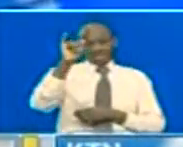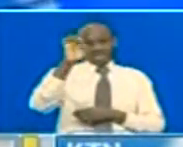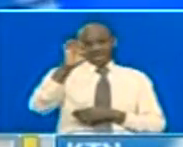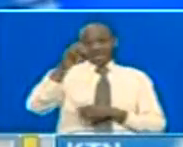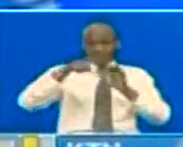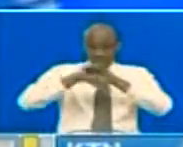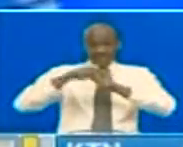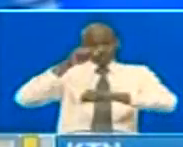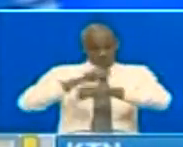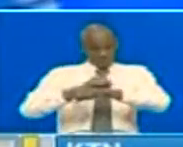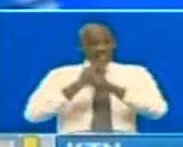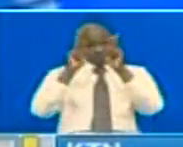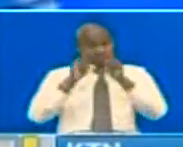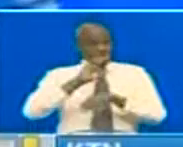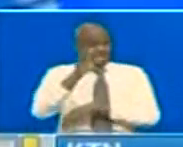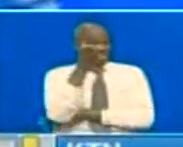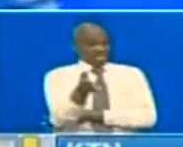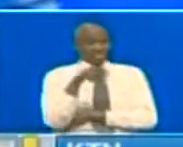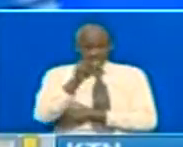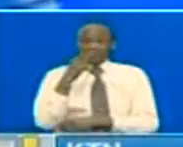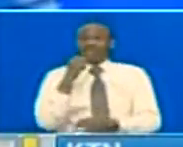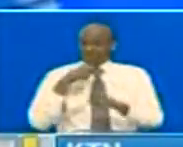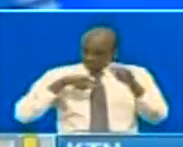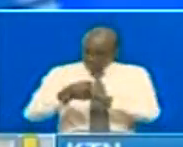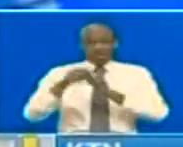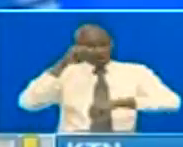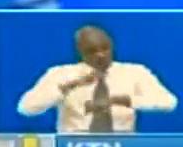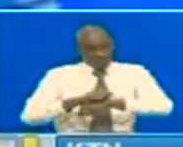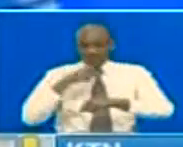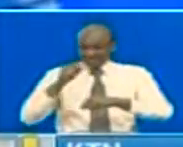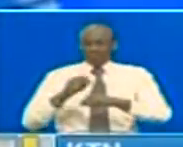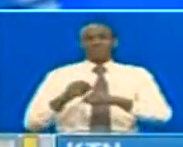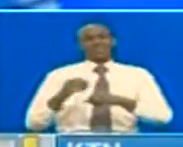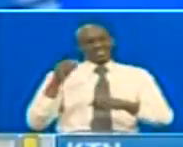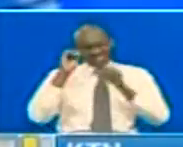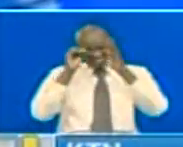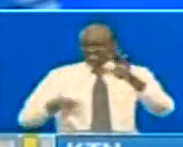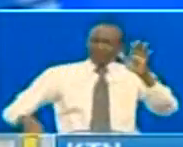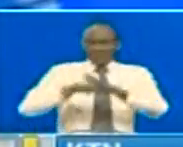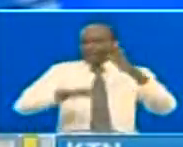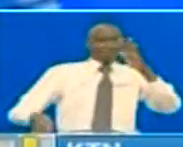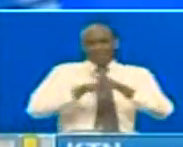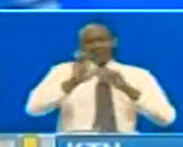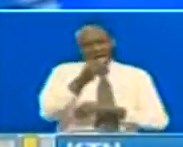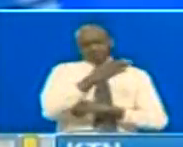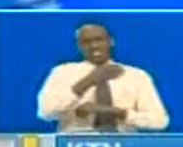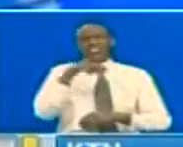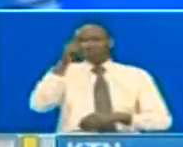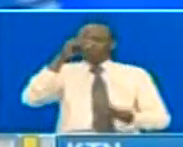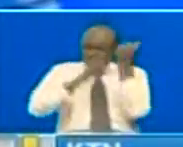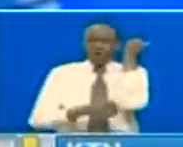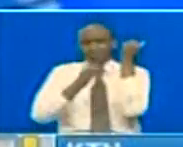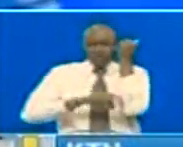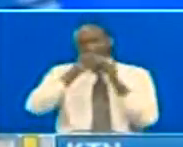Miguye Primary School in Kisumu County. Today they stormed the school and forcefully evicted teachers over claims